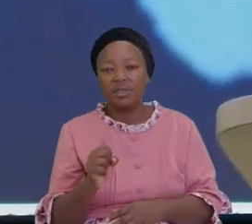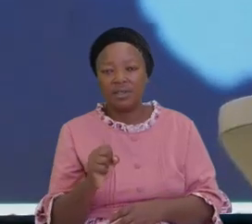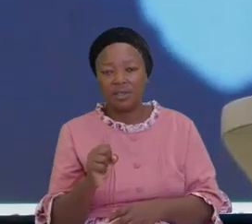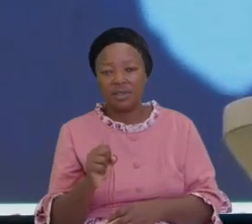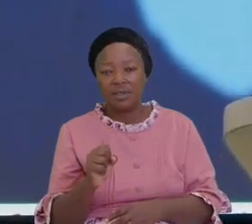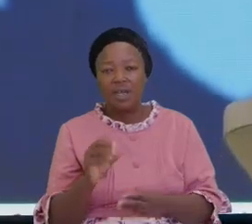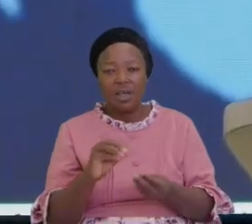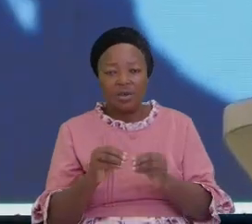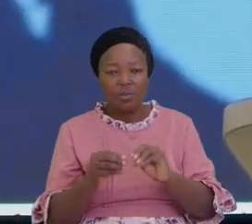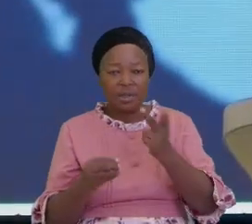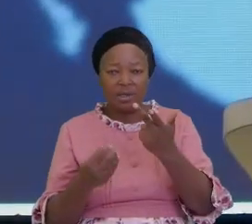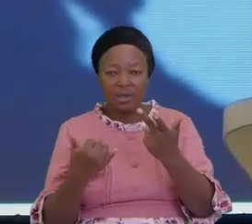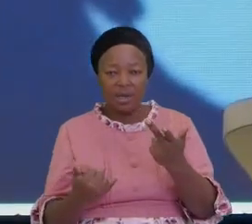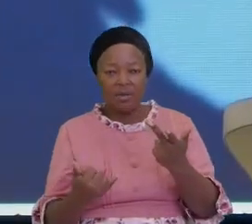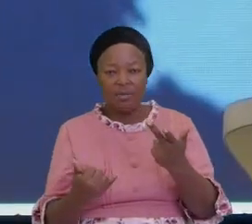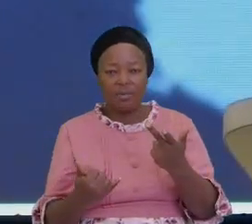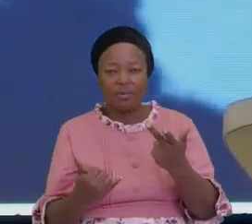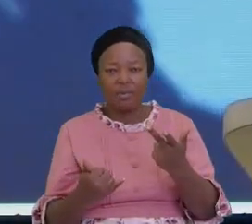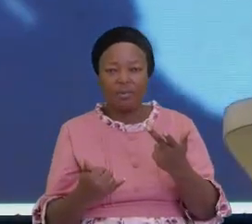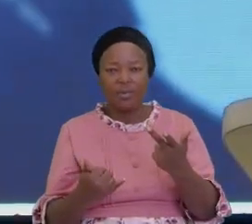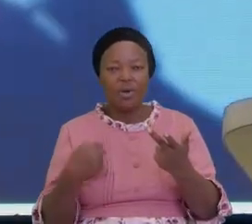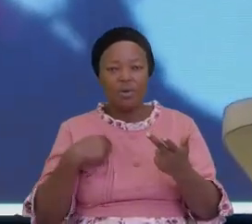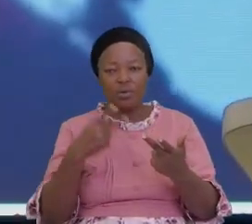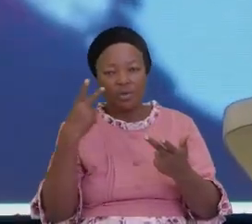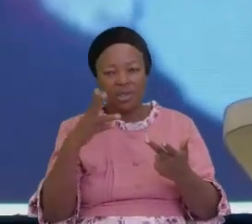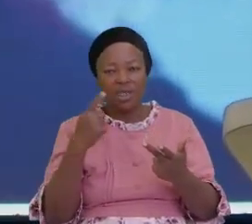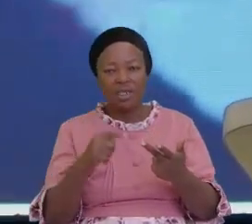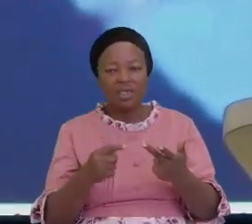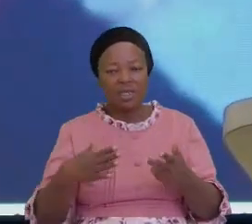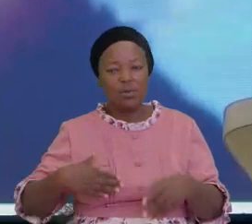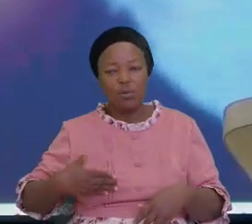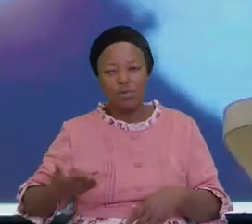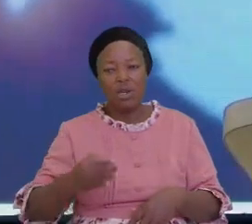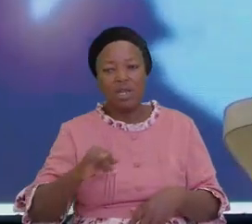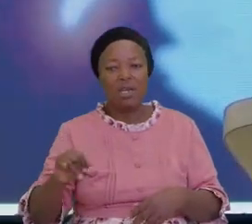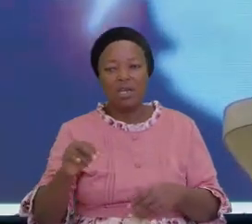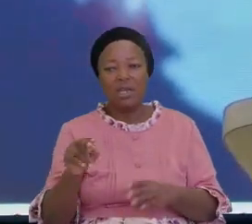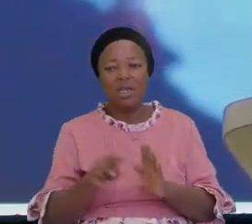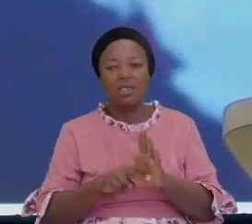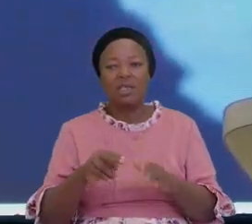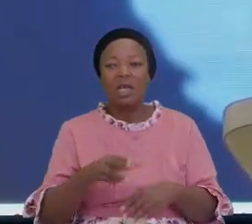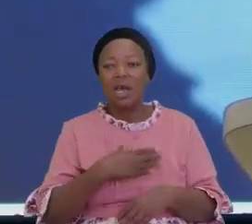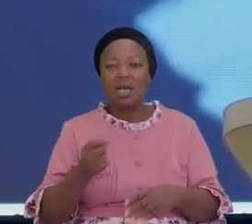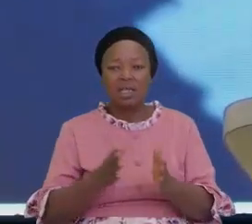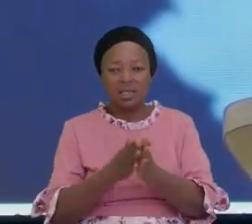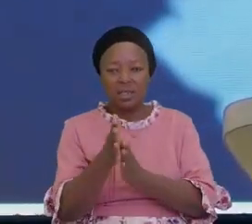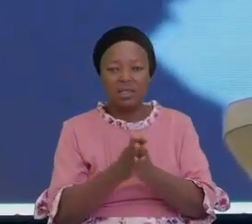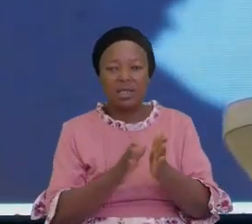Number three now. We're looking at the willingness and the zeal by the